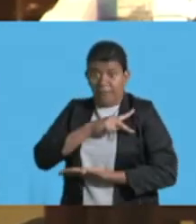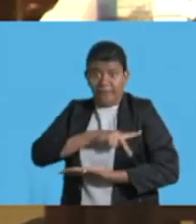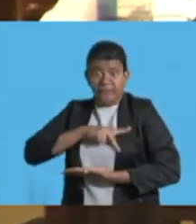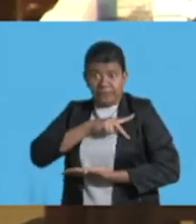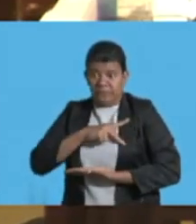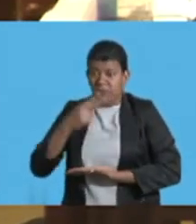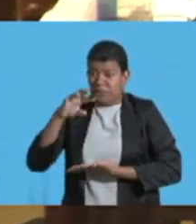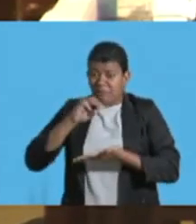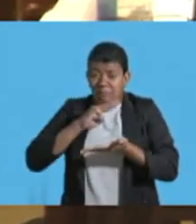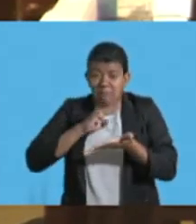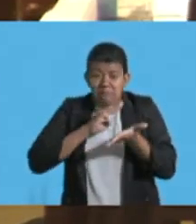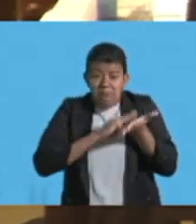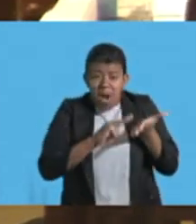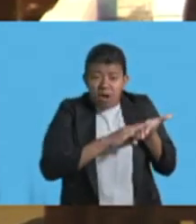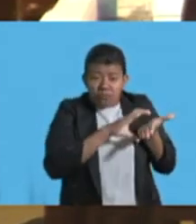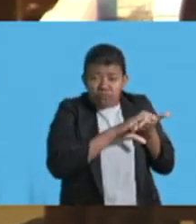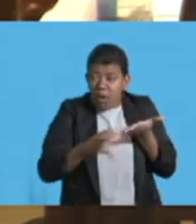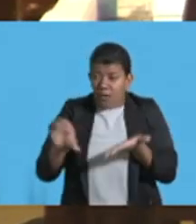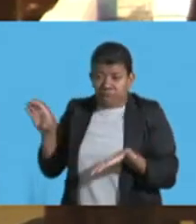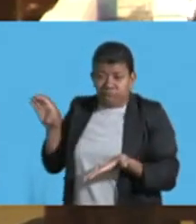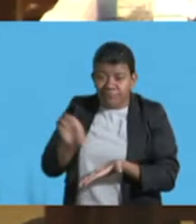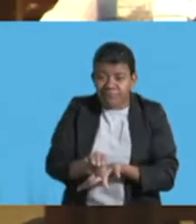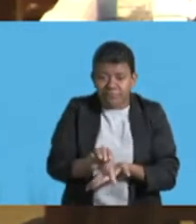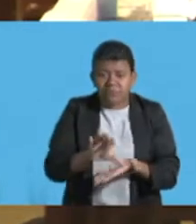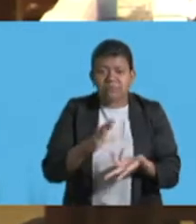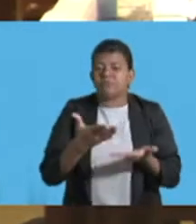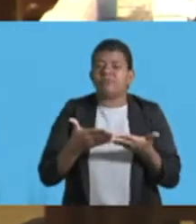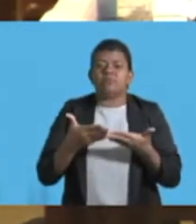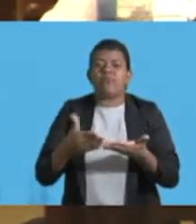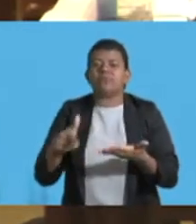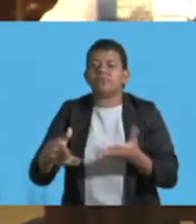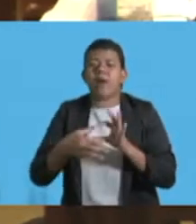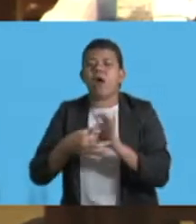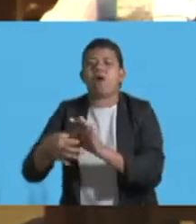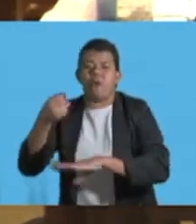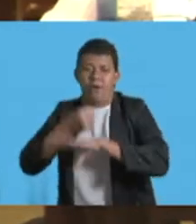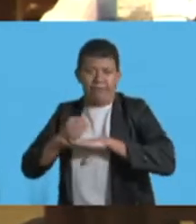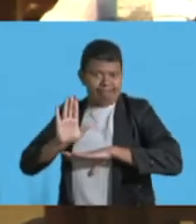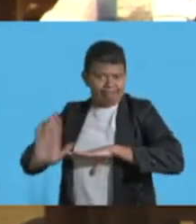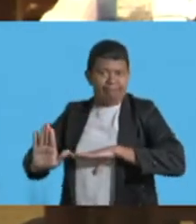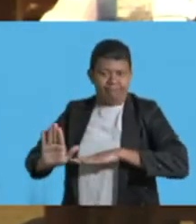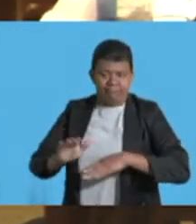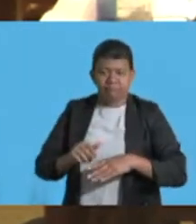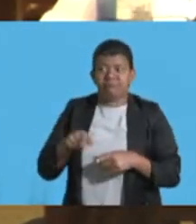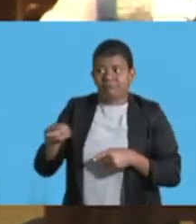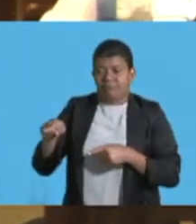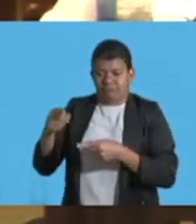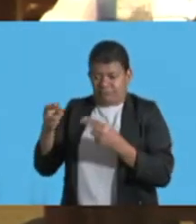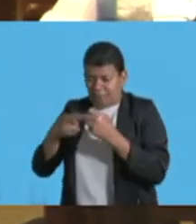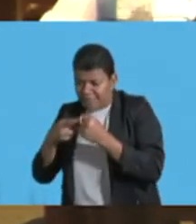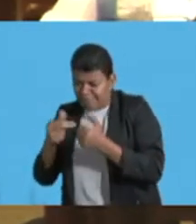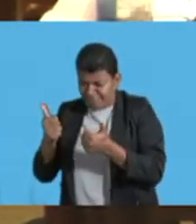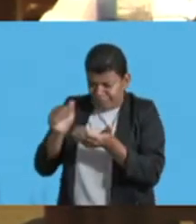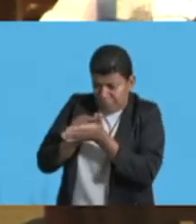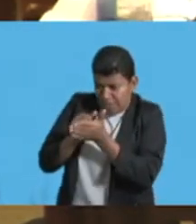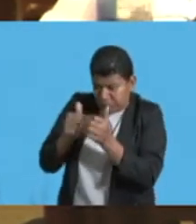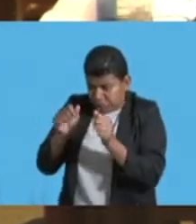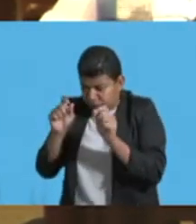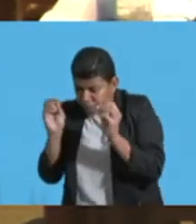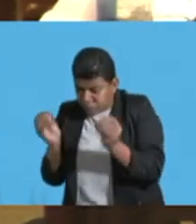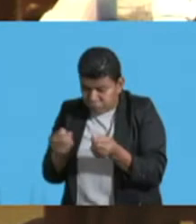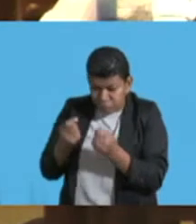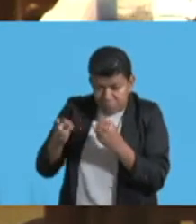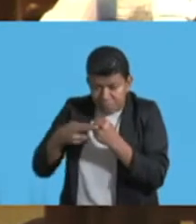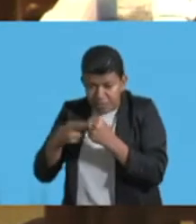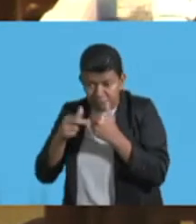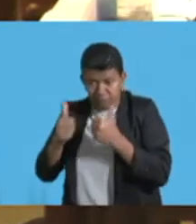to government shipping services. As a demonstration of Fiji's commitment to the UN Sustainable Development